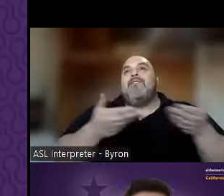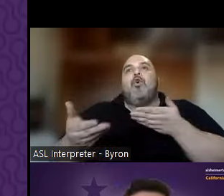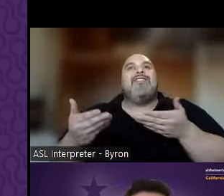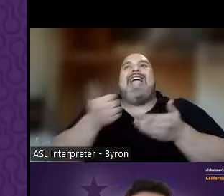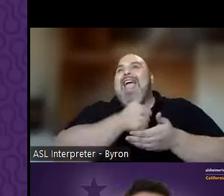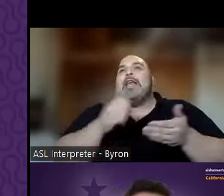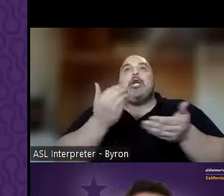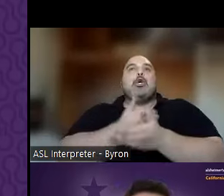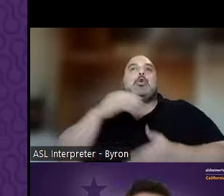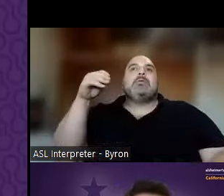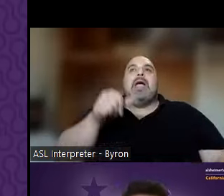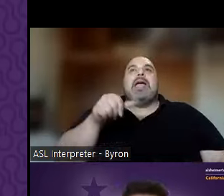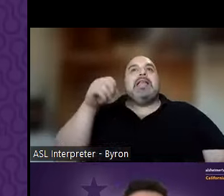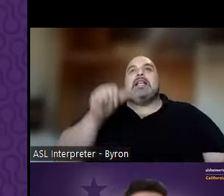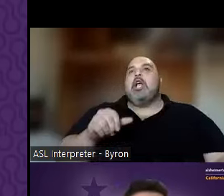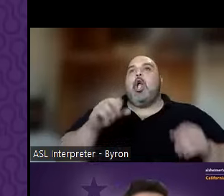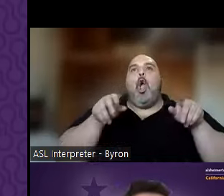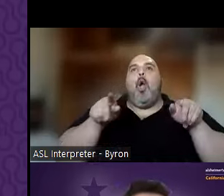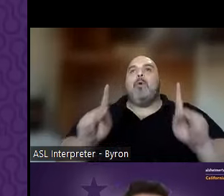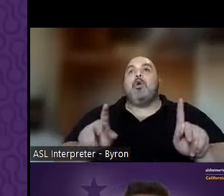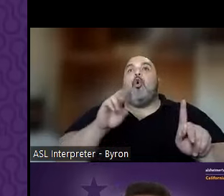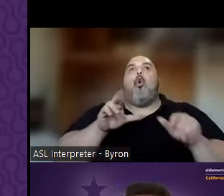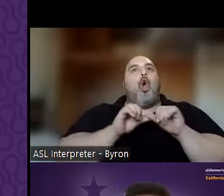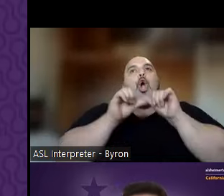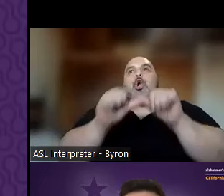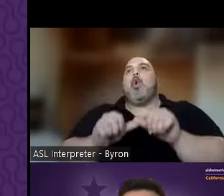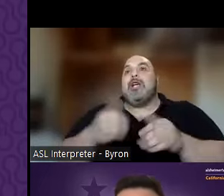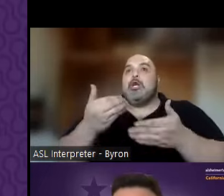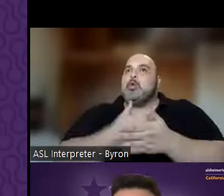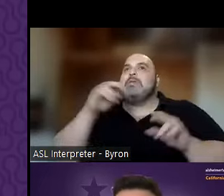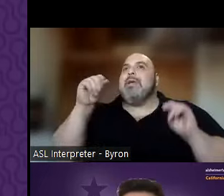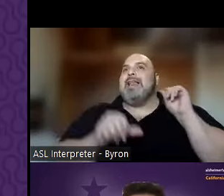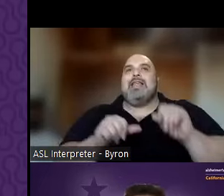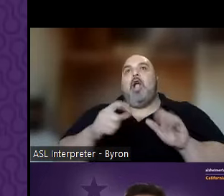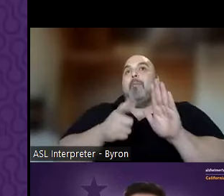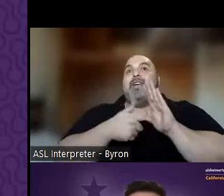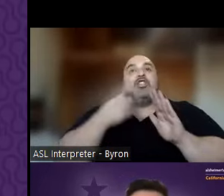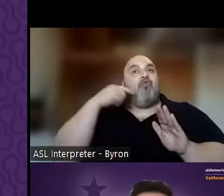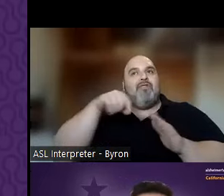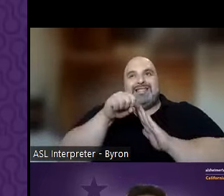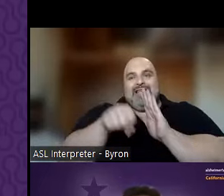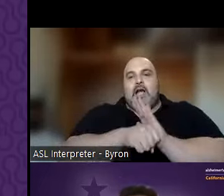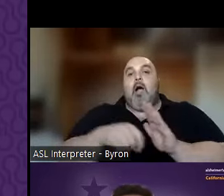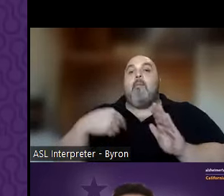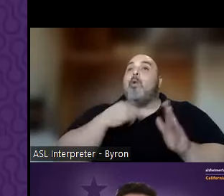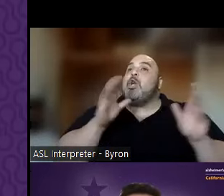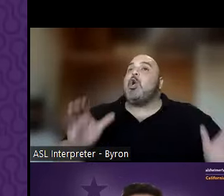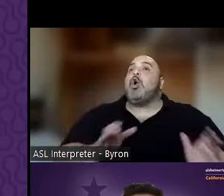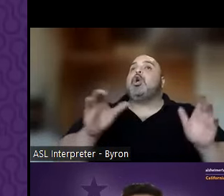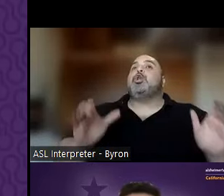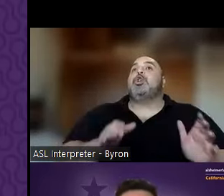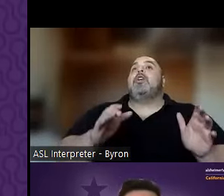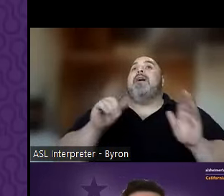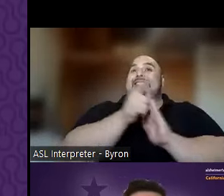spending opportunities or ongoing new spending obligations for the state. But we have been encouraged by legislative champions